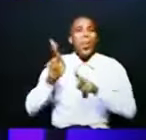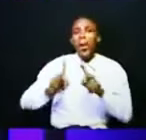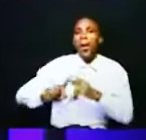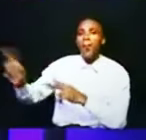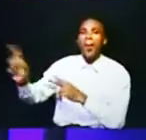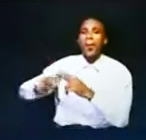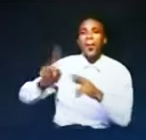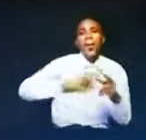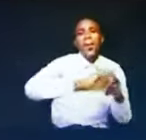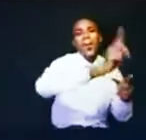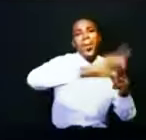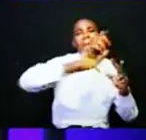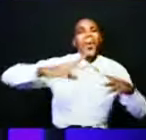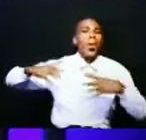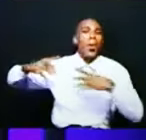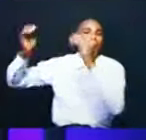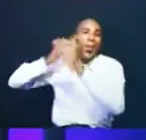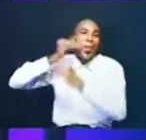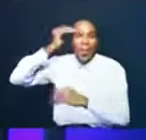to